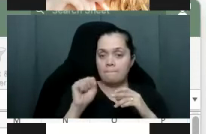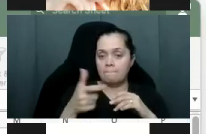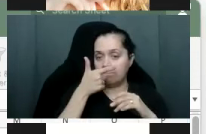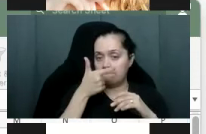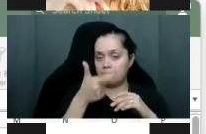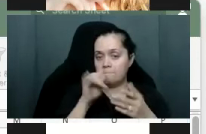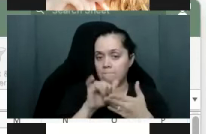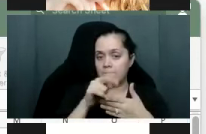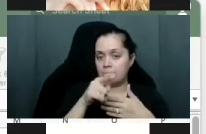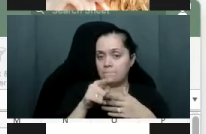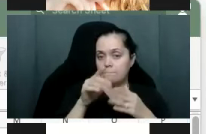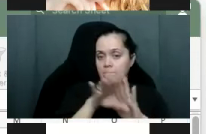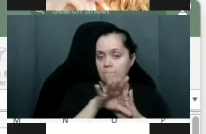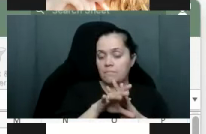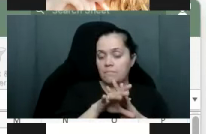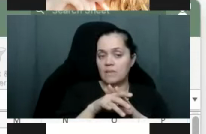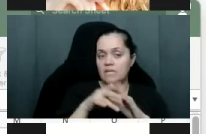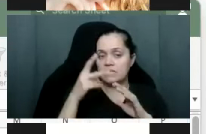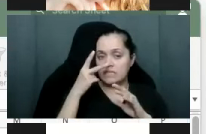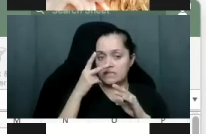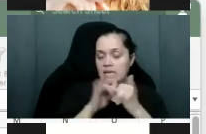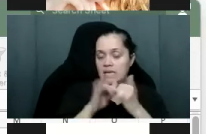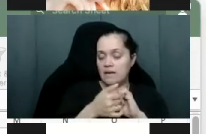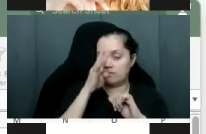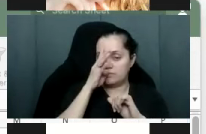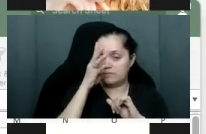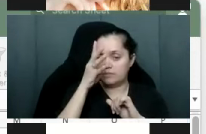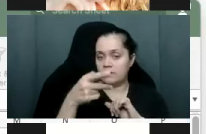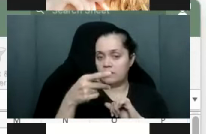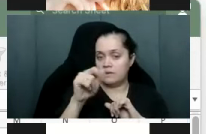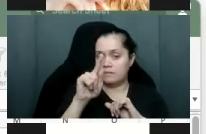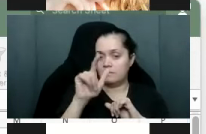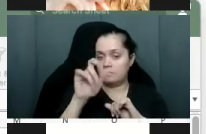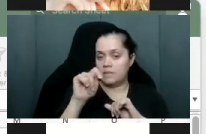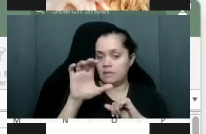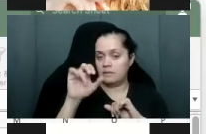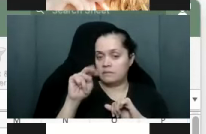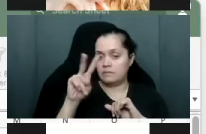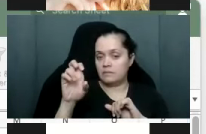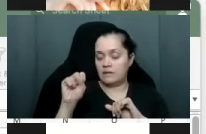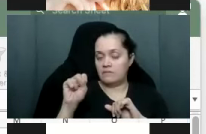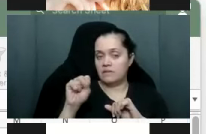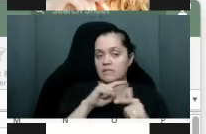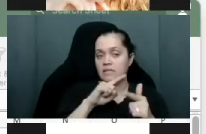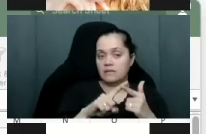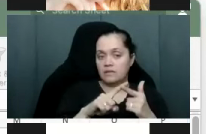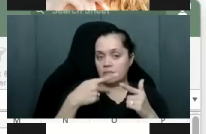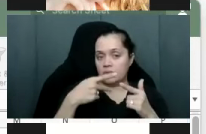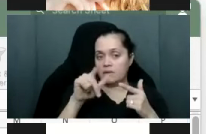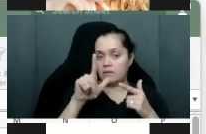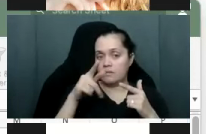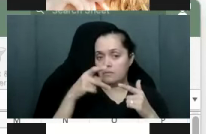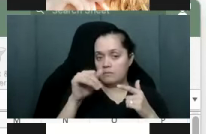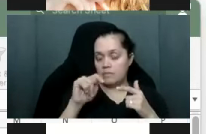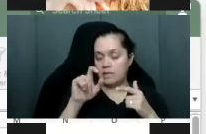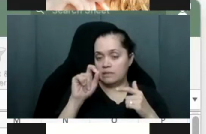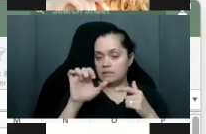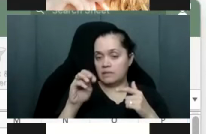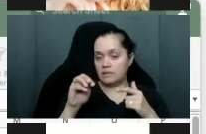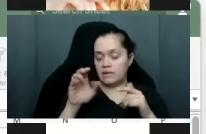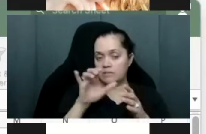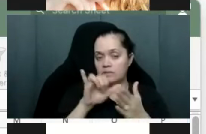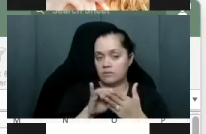that video to see indeed how to create a Padlet canvas. You will be going to Padlet.com. To do that, you'll